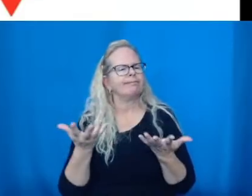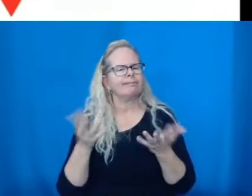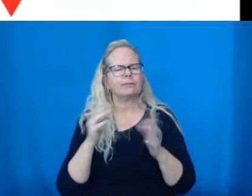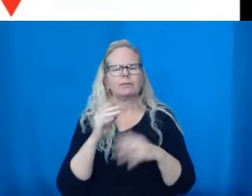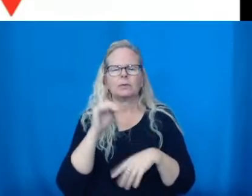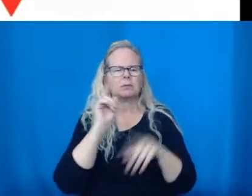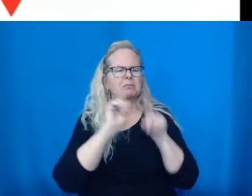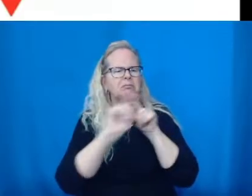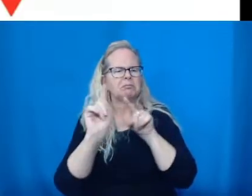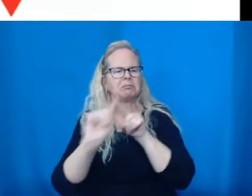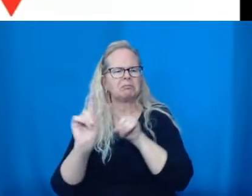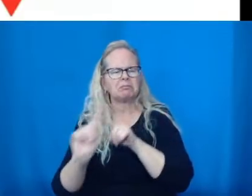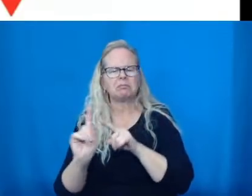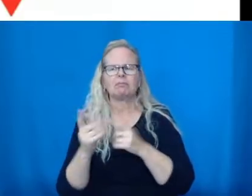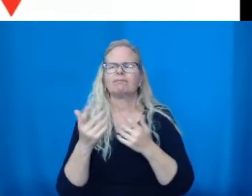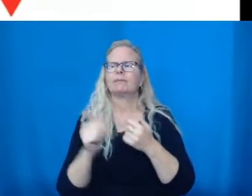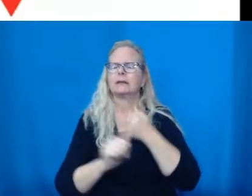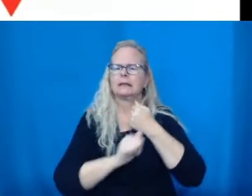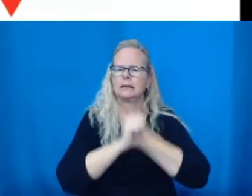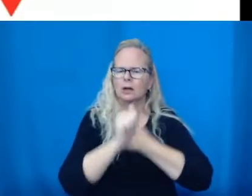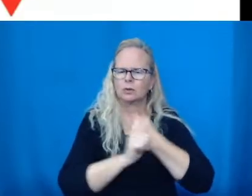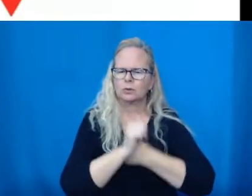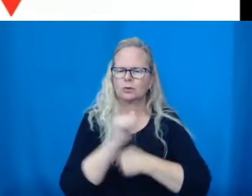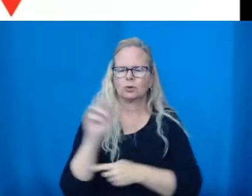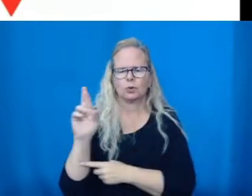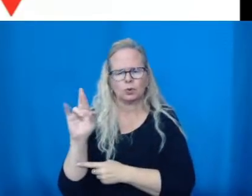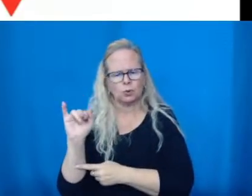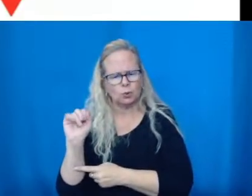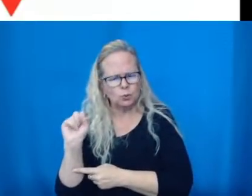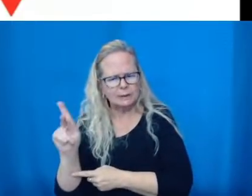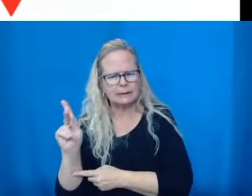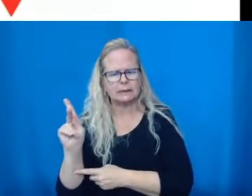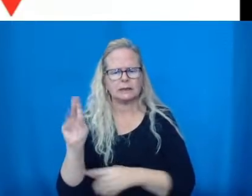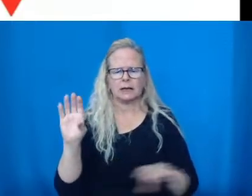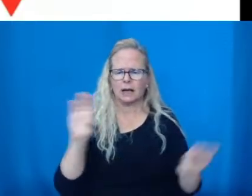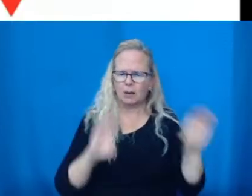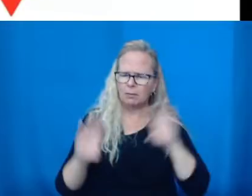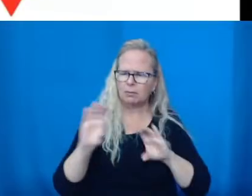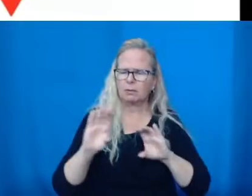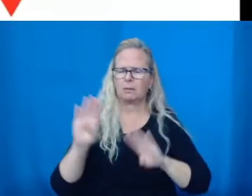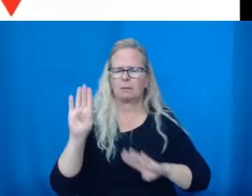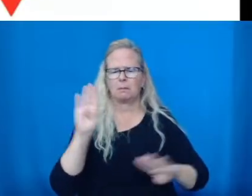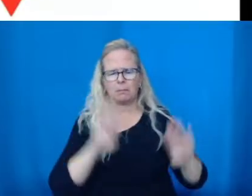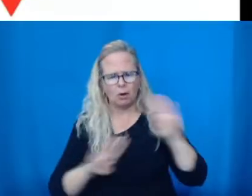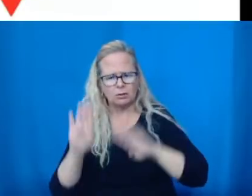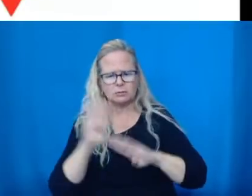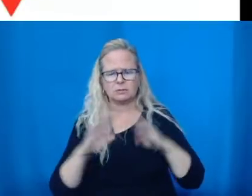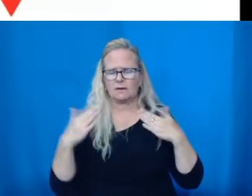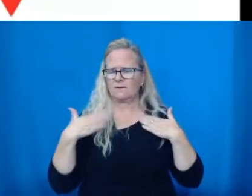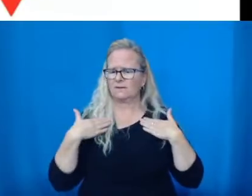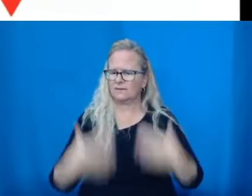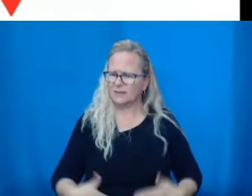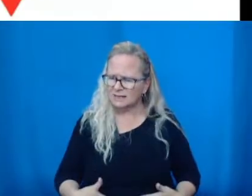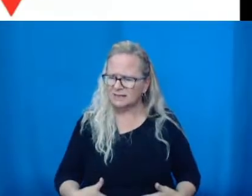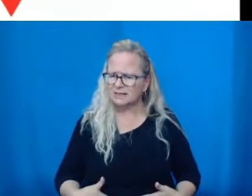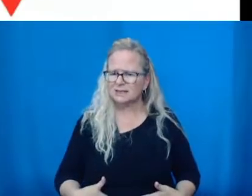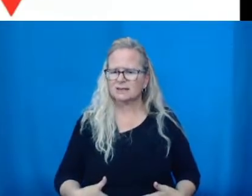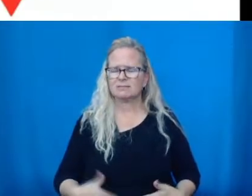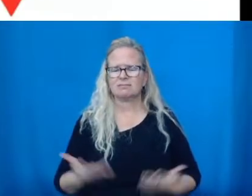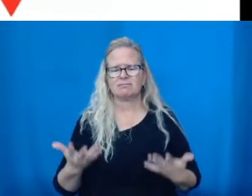biological, and physical. And when it comes to biological, this is part of our science. So there is